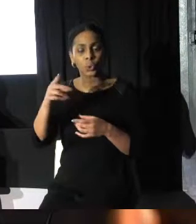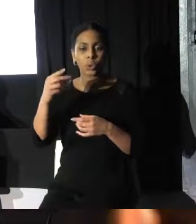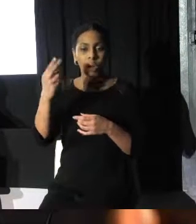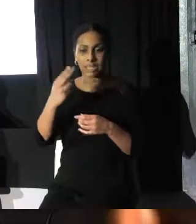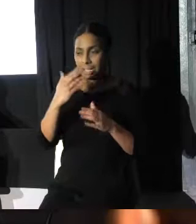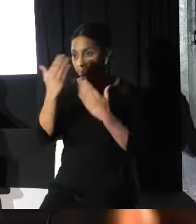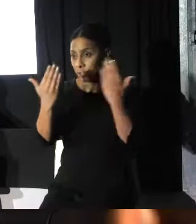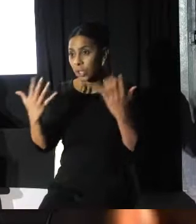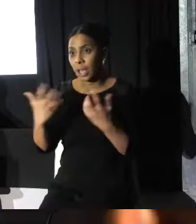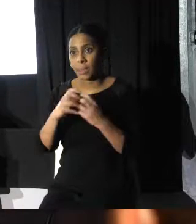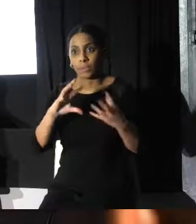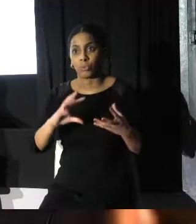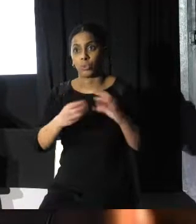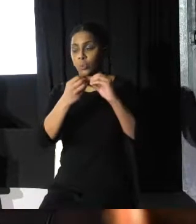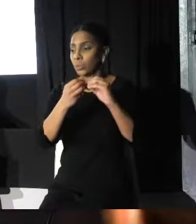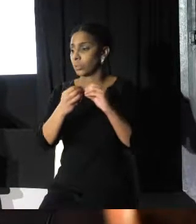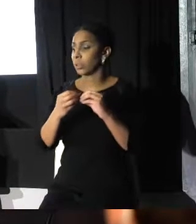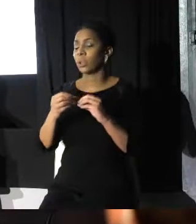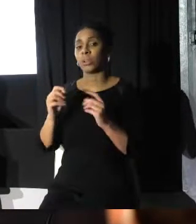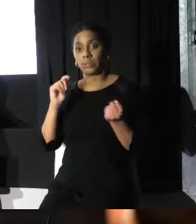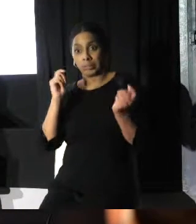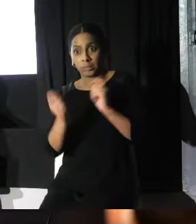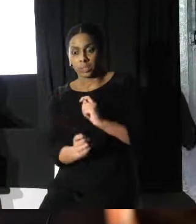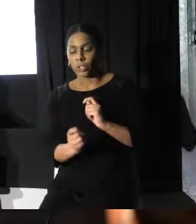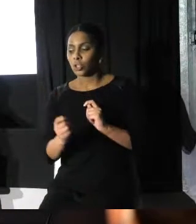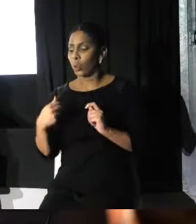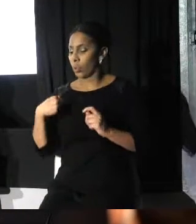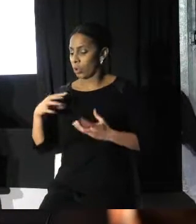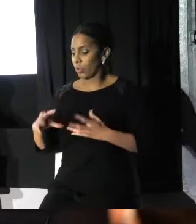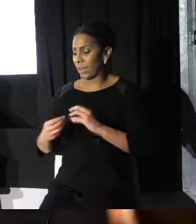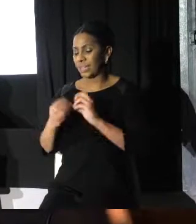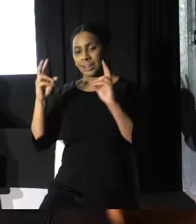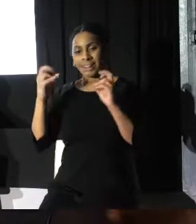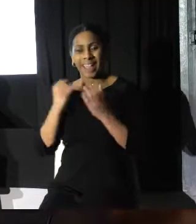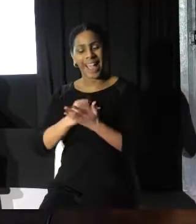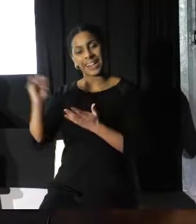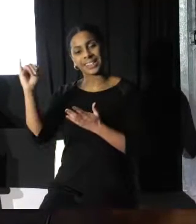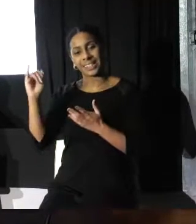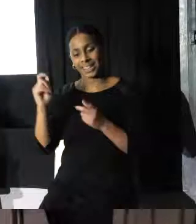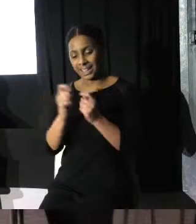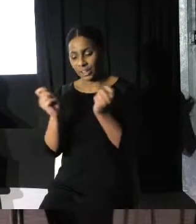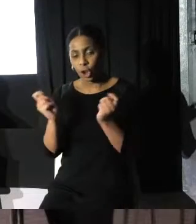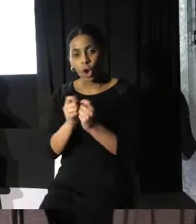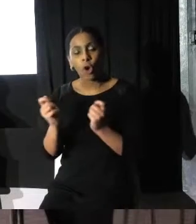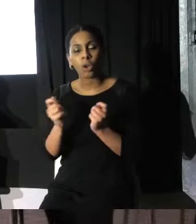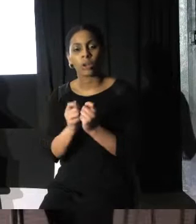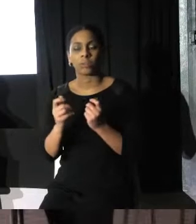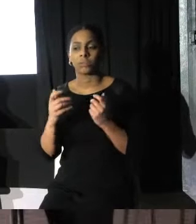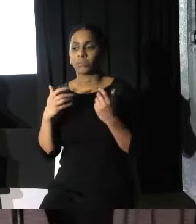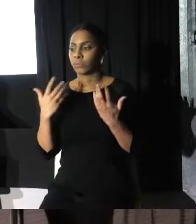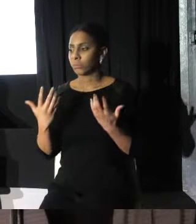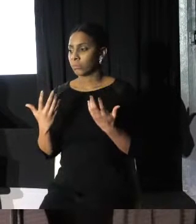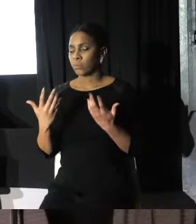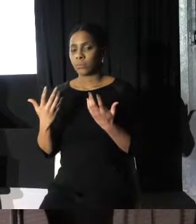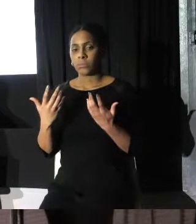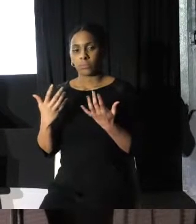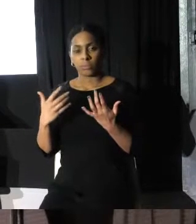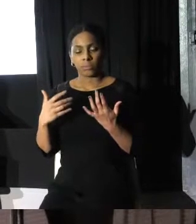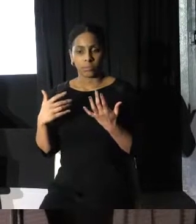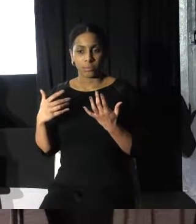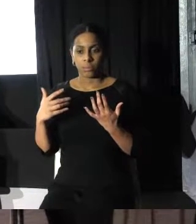We're aiming through something called an anti-catalogue, through foregrounding the work of